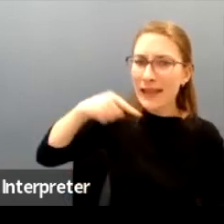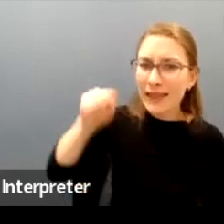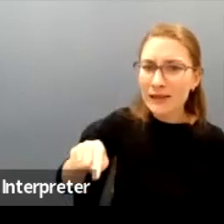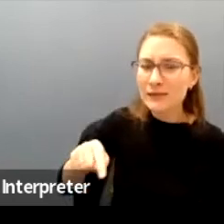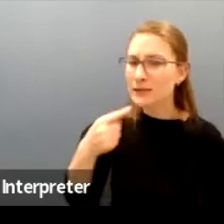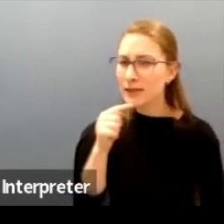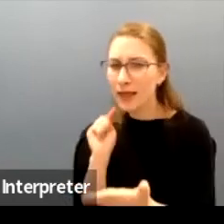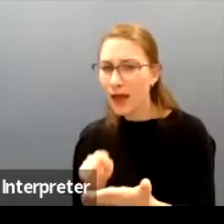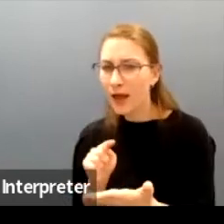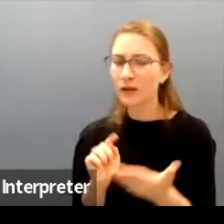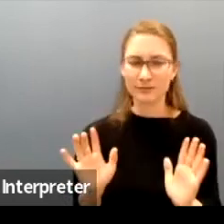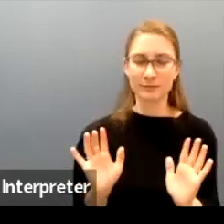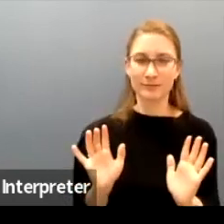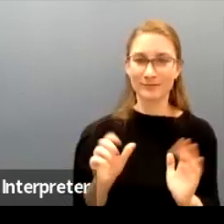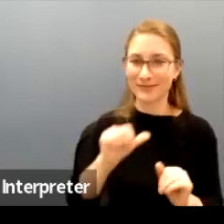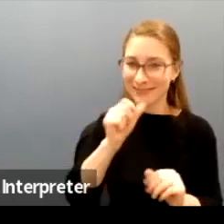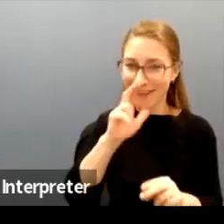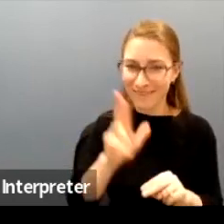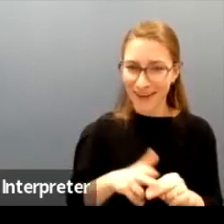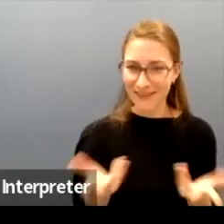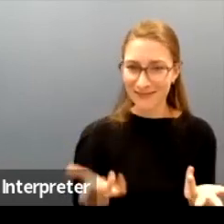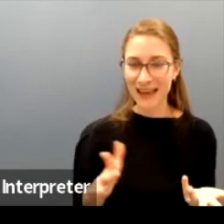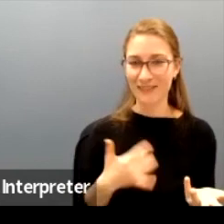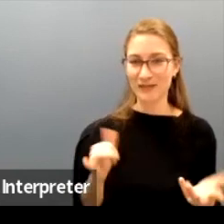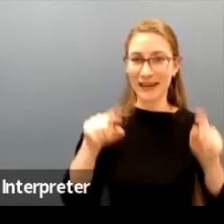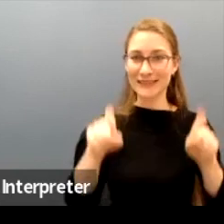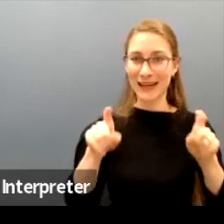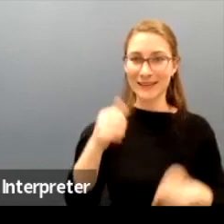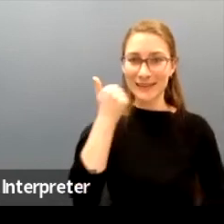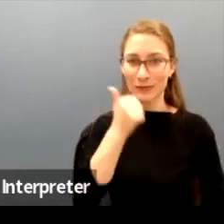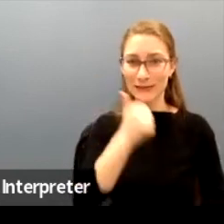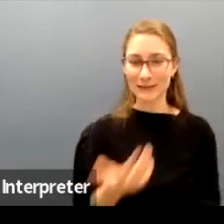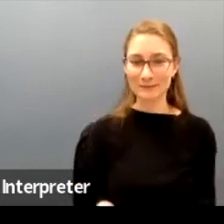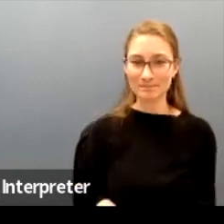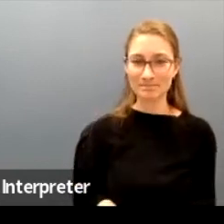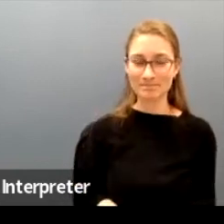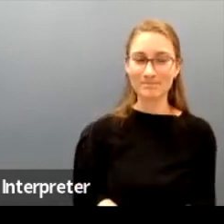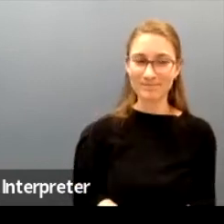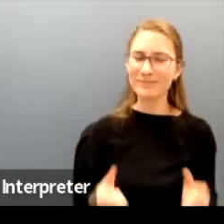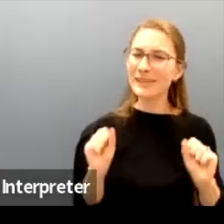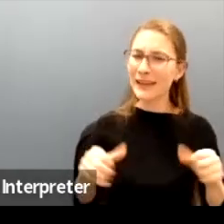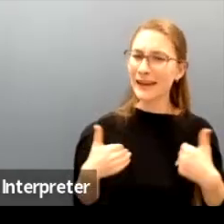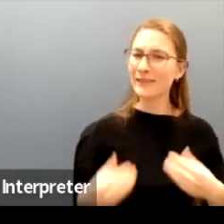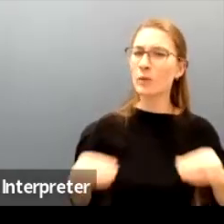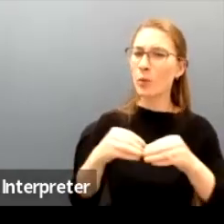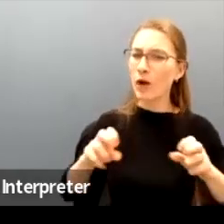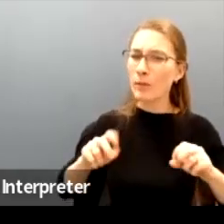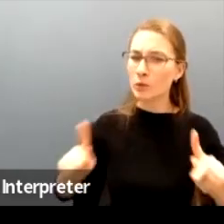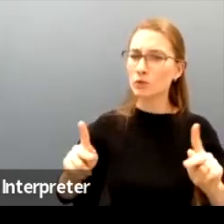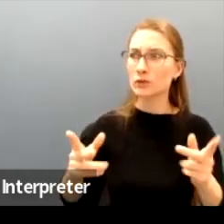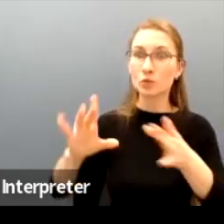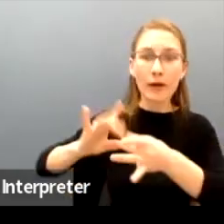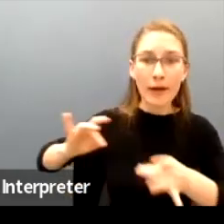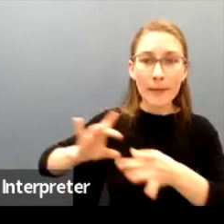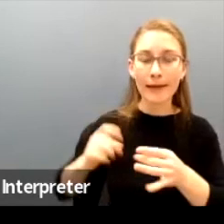single second of your entire life. Let's try to give them opportunities just to comment. Let's just try to model on a device. Let's just